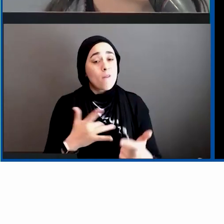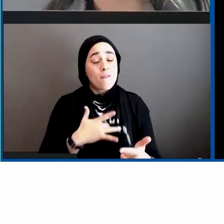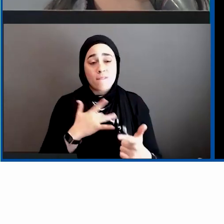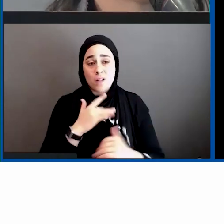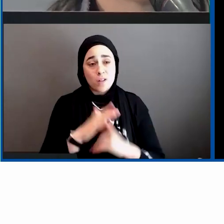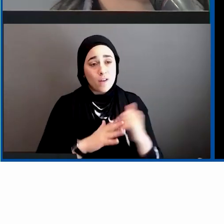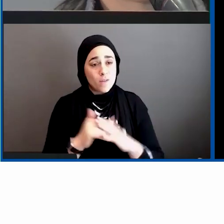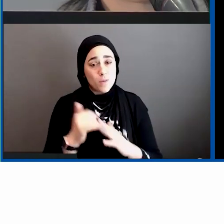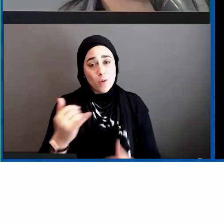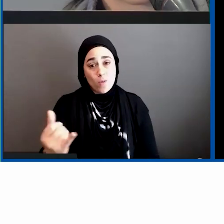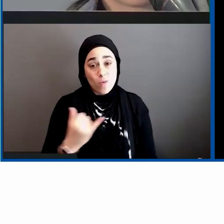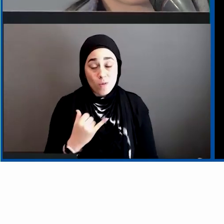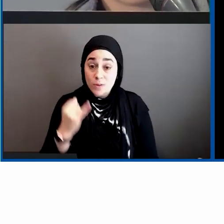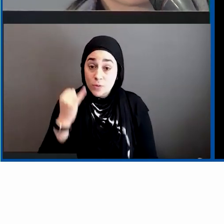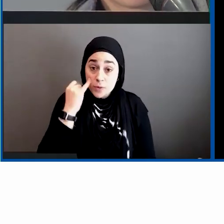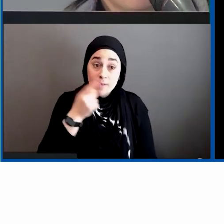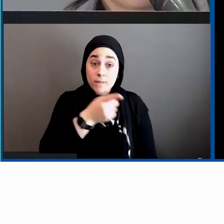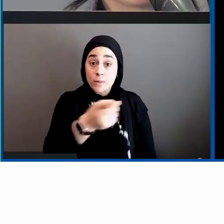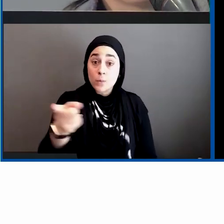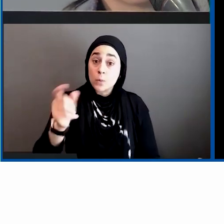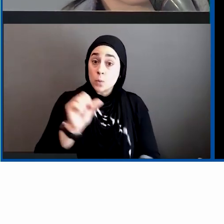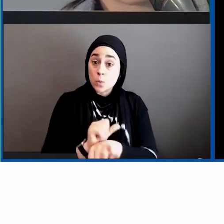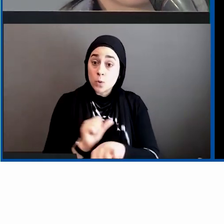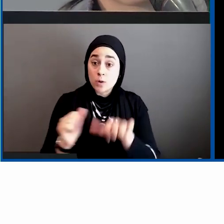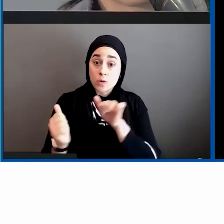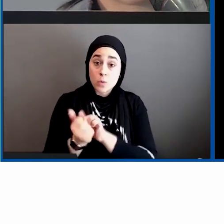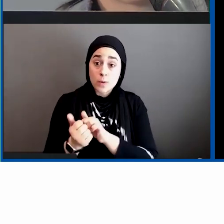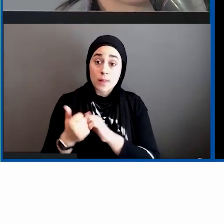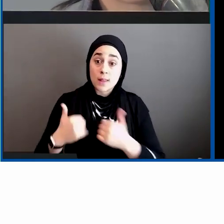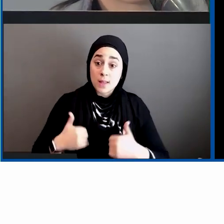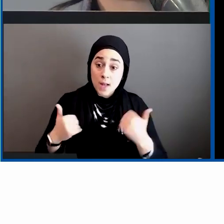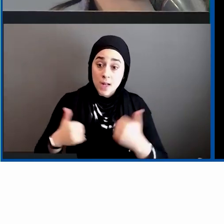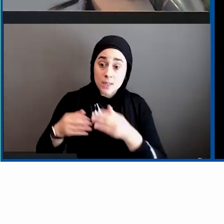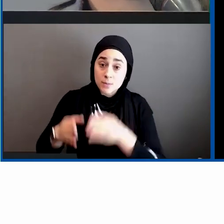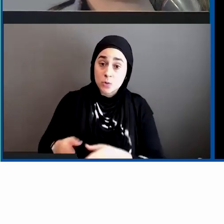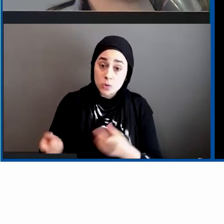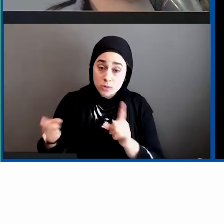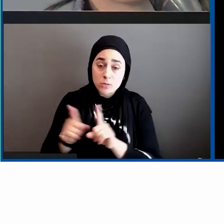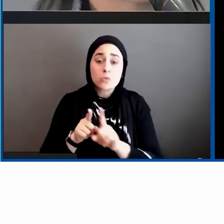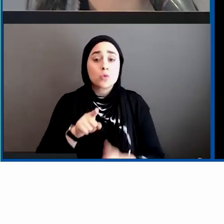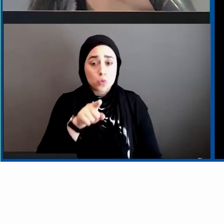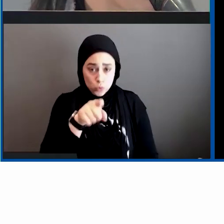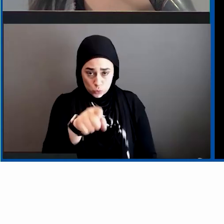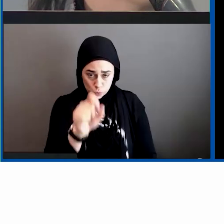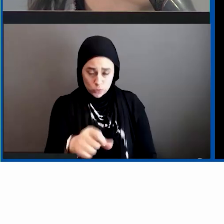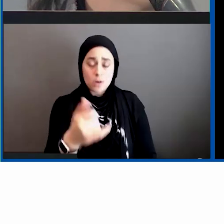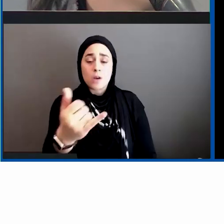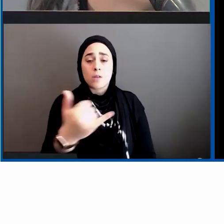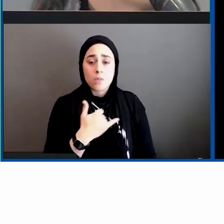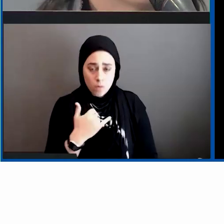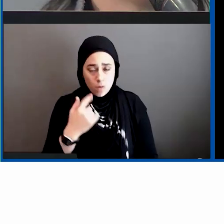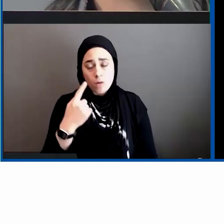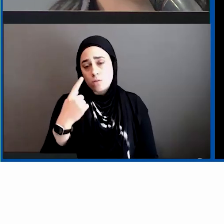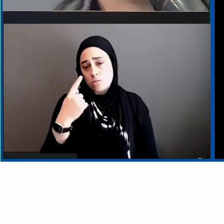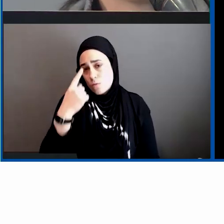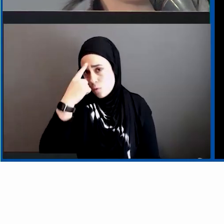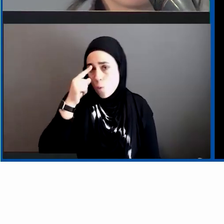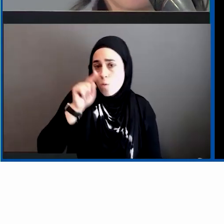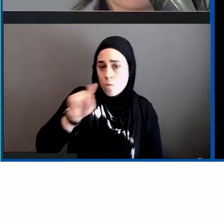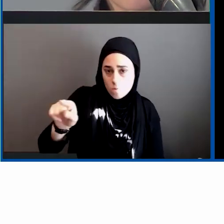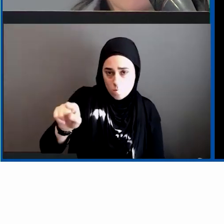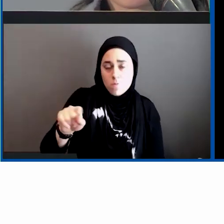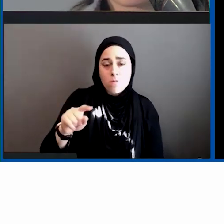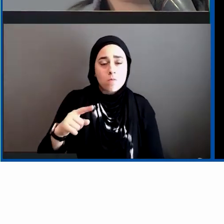own. So if you're working alongside one of those young people, you are able to call on their behalf,